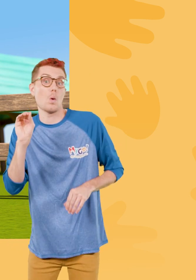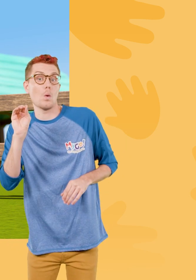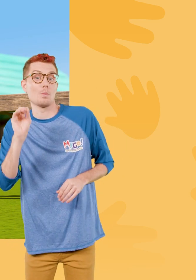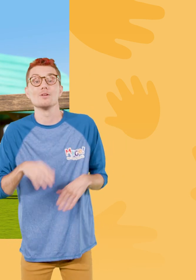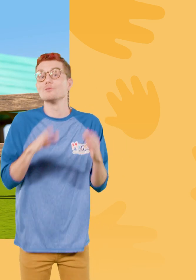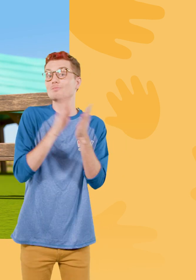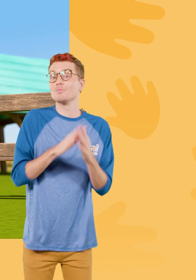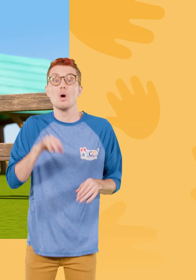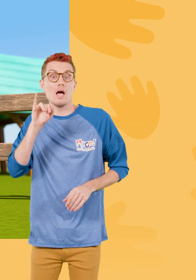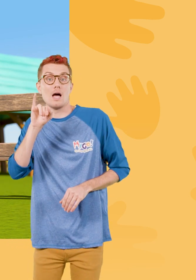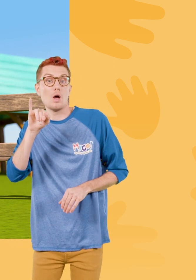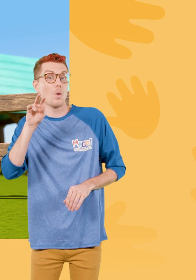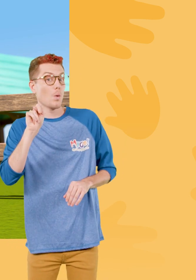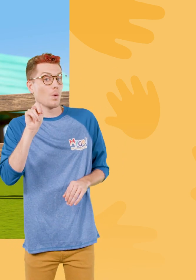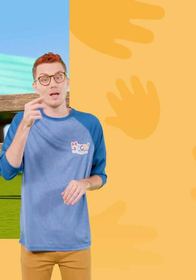I-N-G-O,